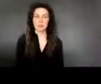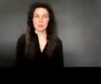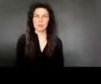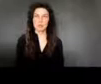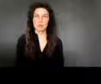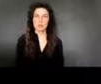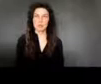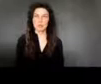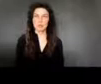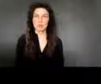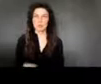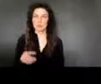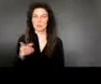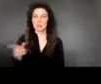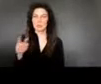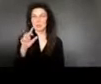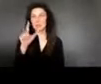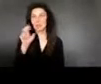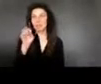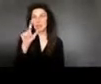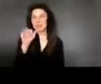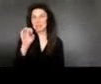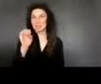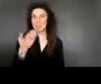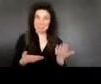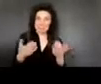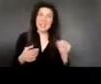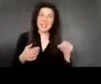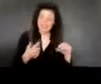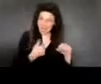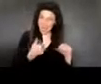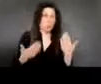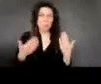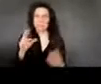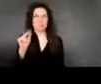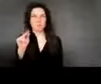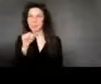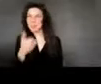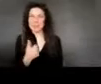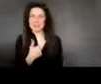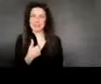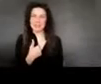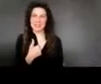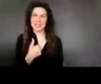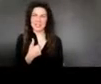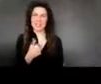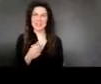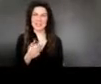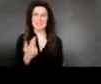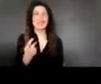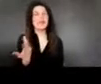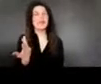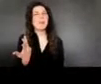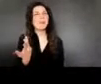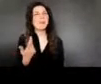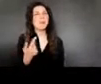It might be, the answer might be no. But there are a couple of, a couple other